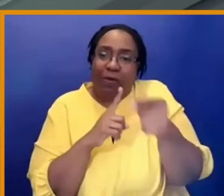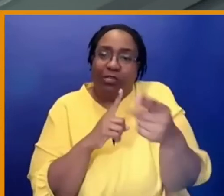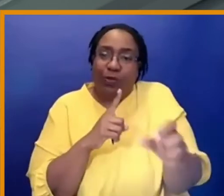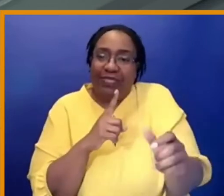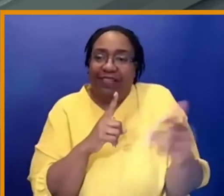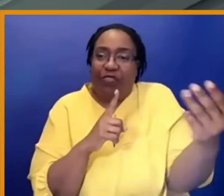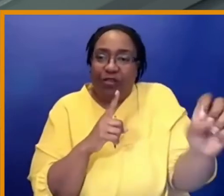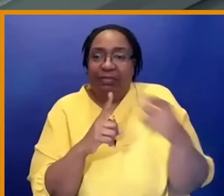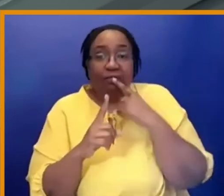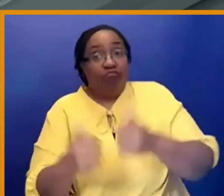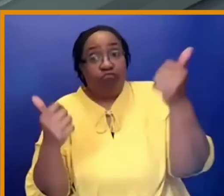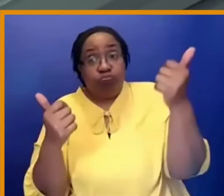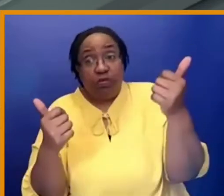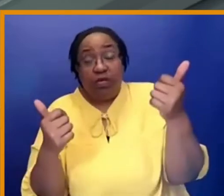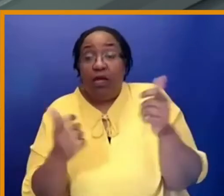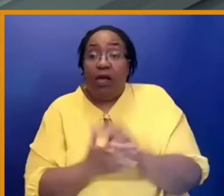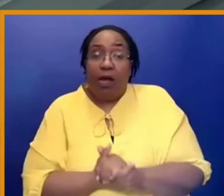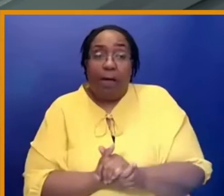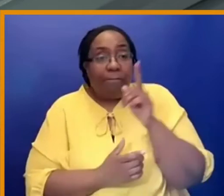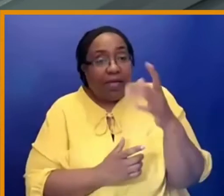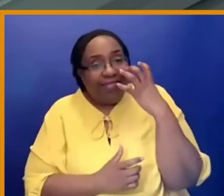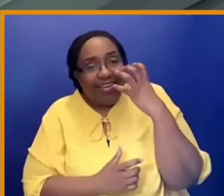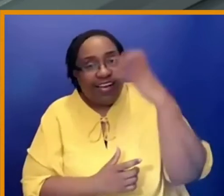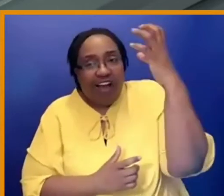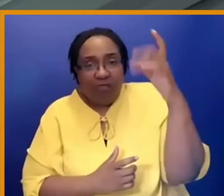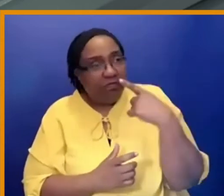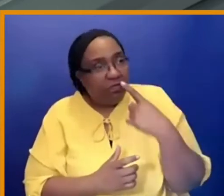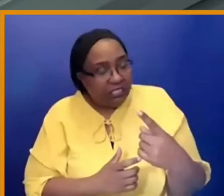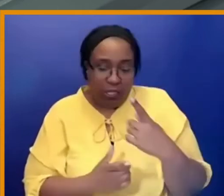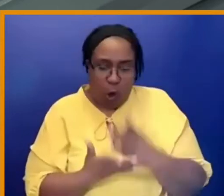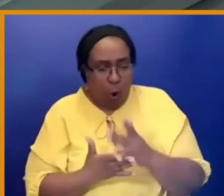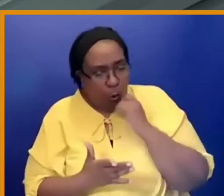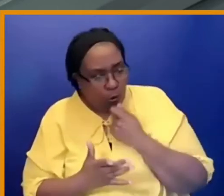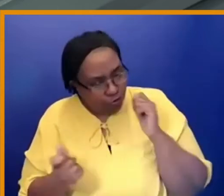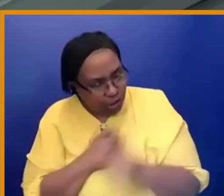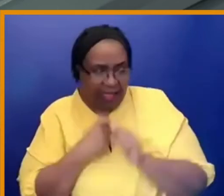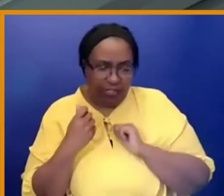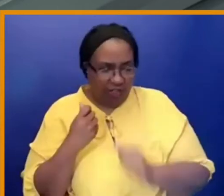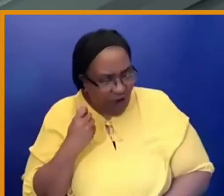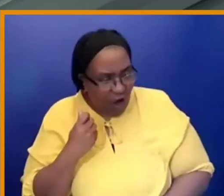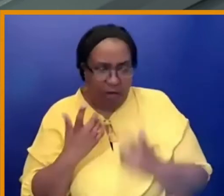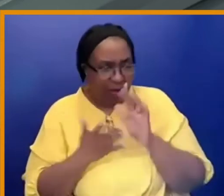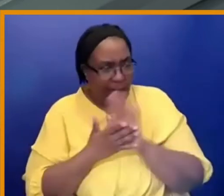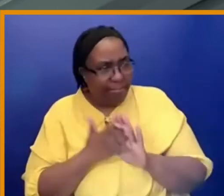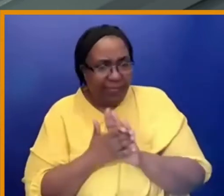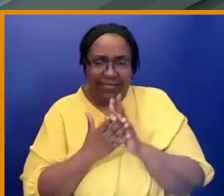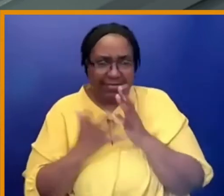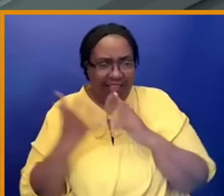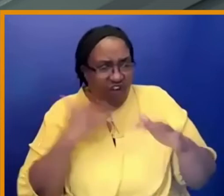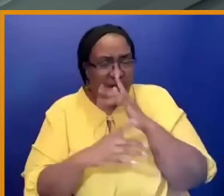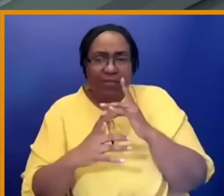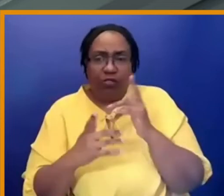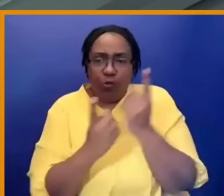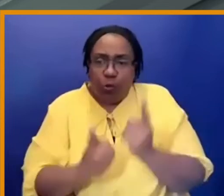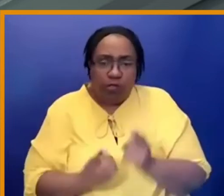big commitments from government. They've promised to change the farming system to pay for environmental goods. They've promised to protect a third of